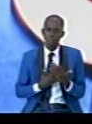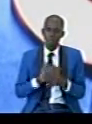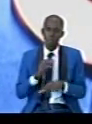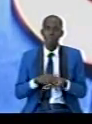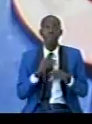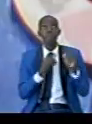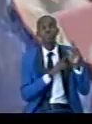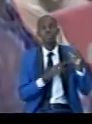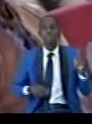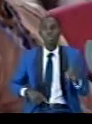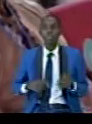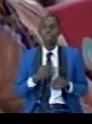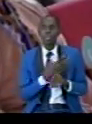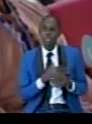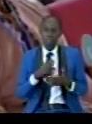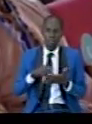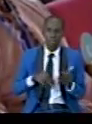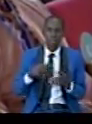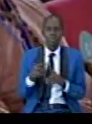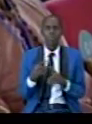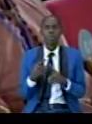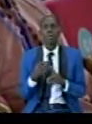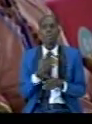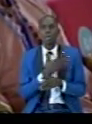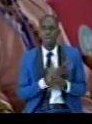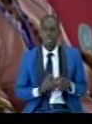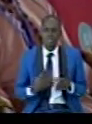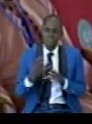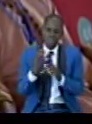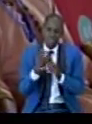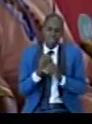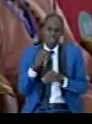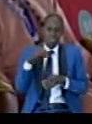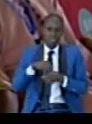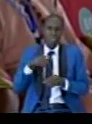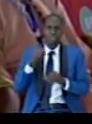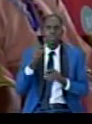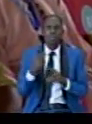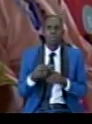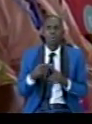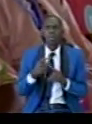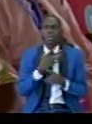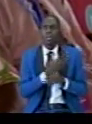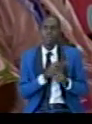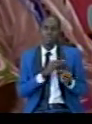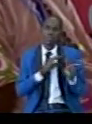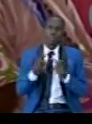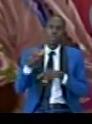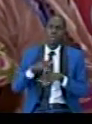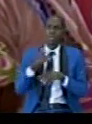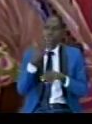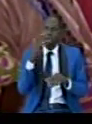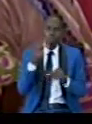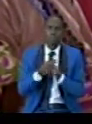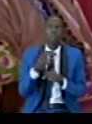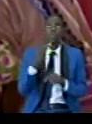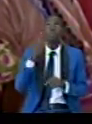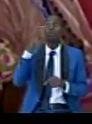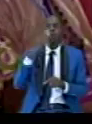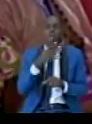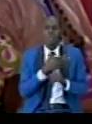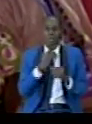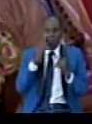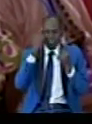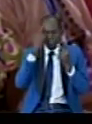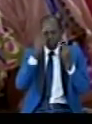and you read his word, and you soak in his word, and you look at the promises, and you meditate on the promises,